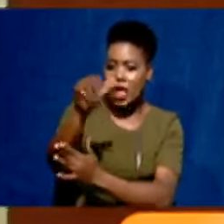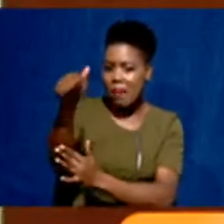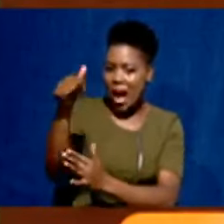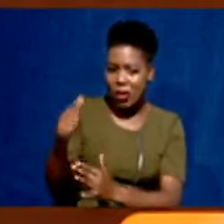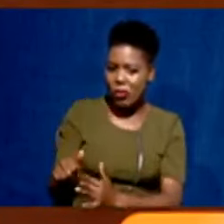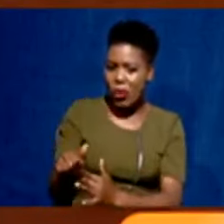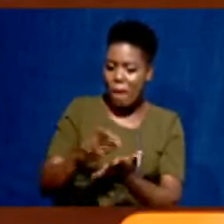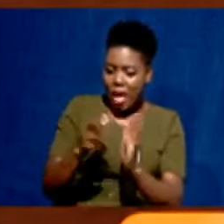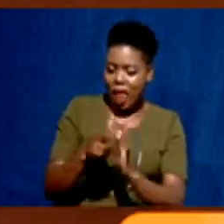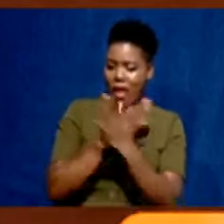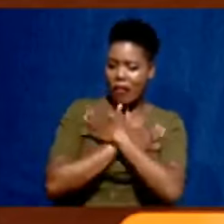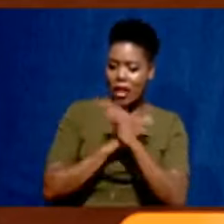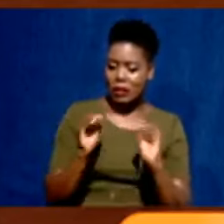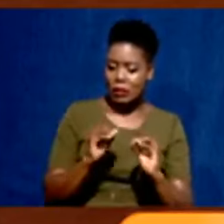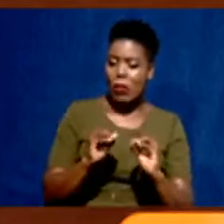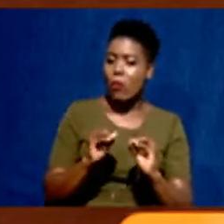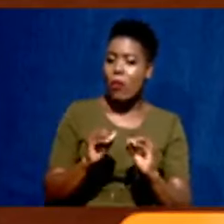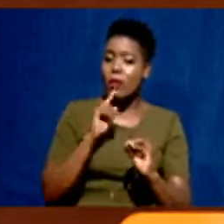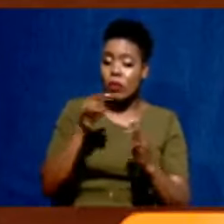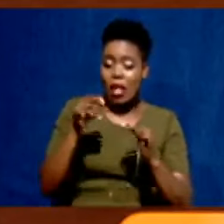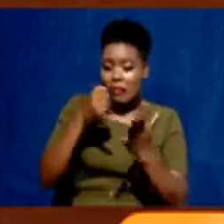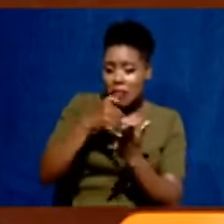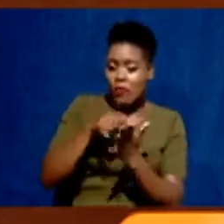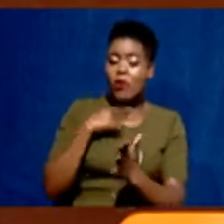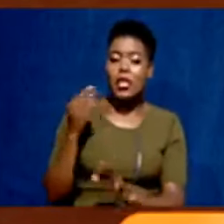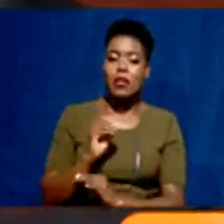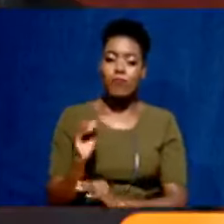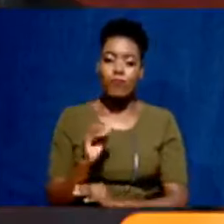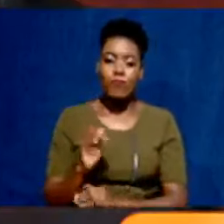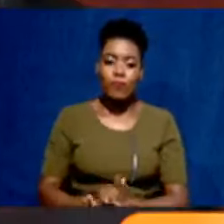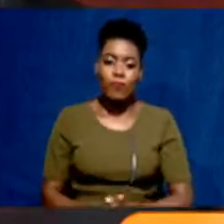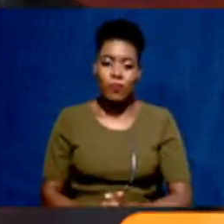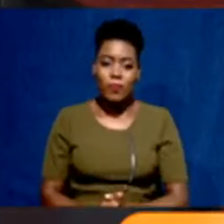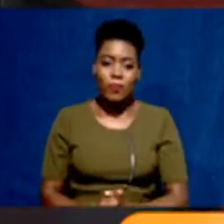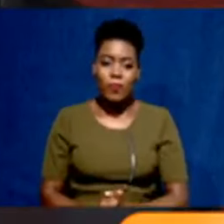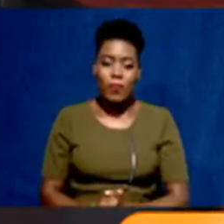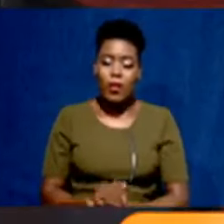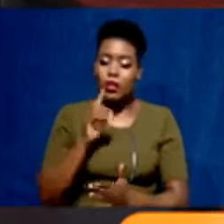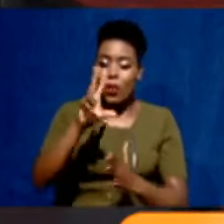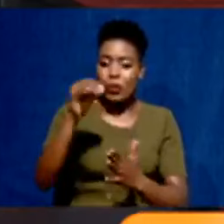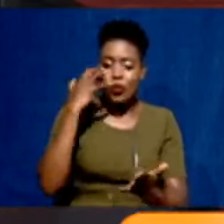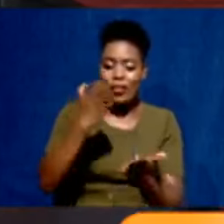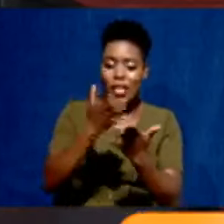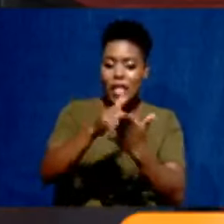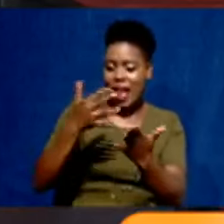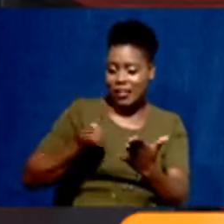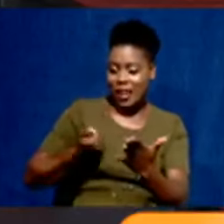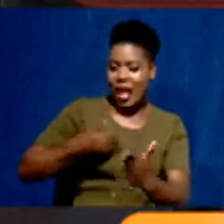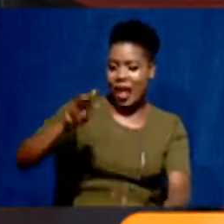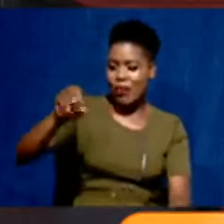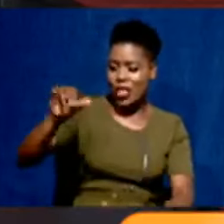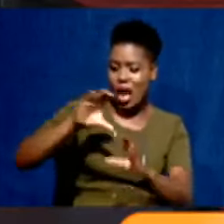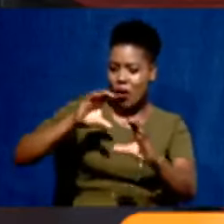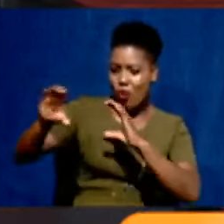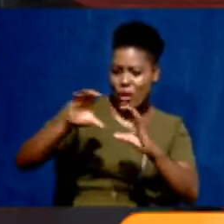na Mwendazake Monica Kimani kabla ya kuuawa kwake. There was no evidence that she had ever